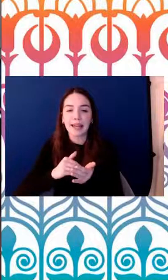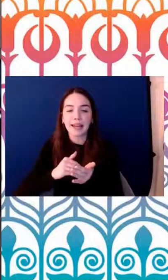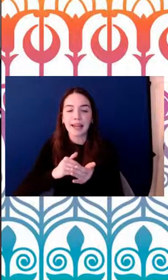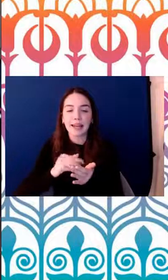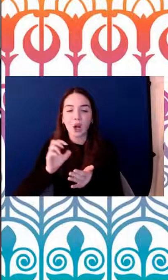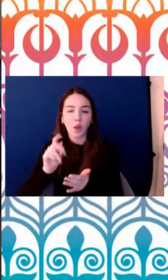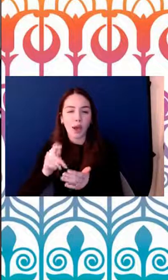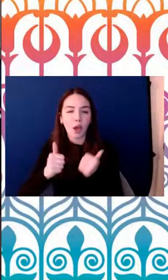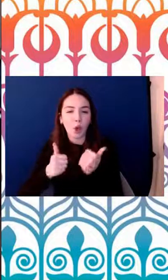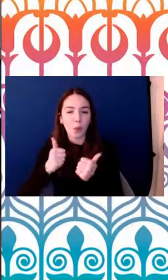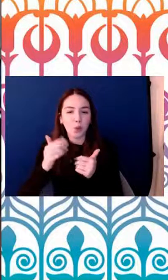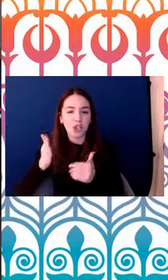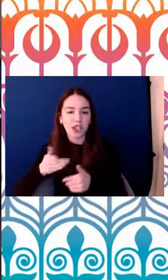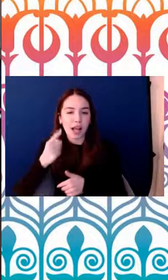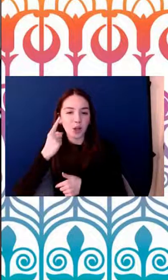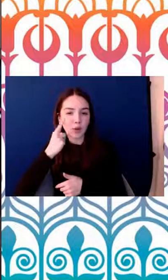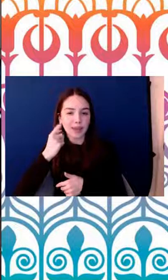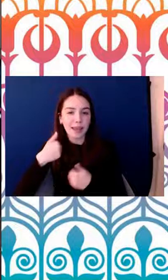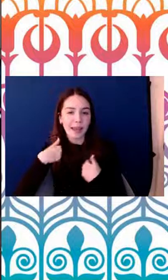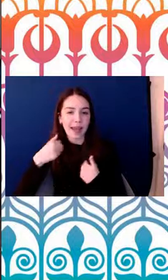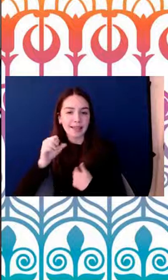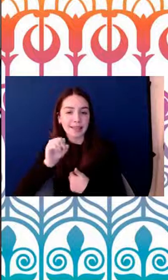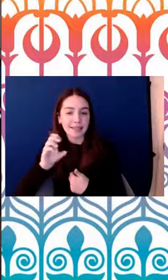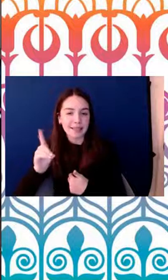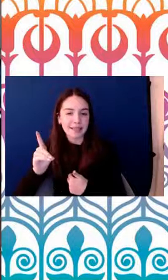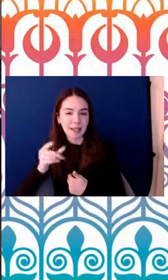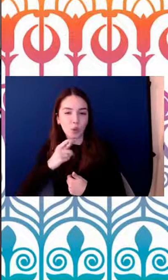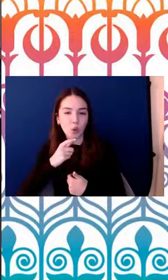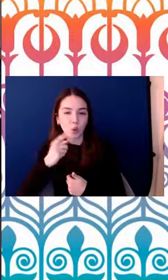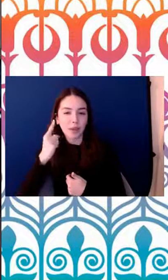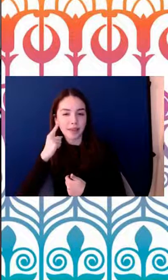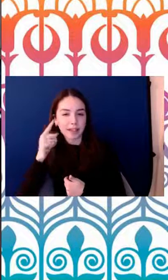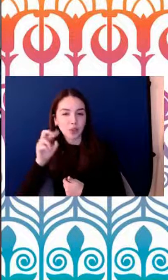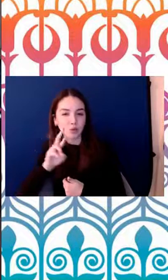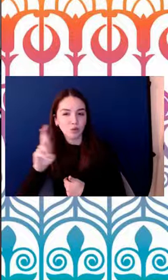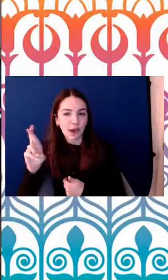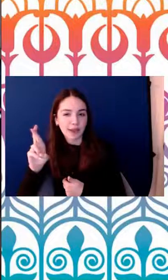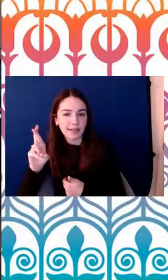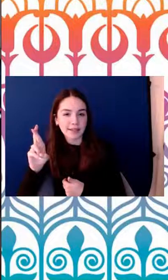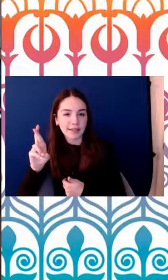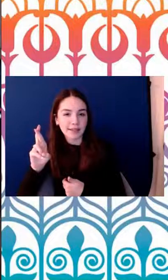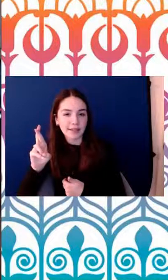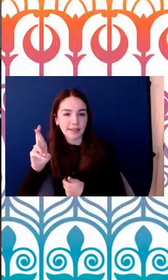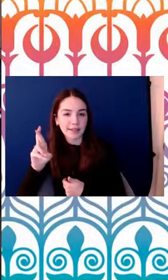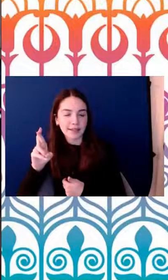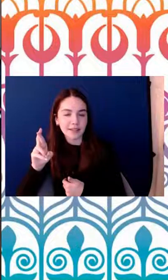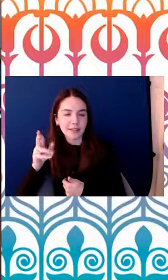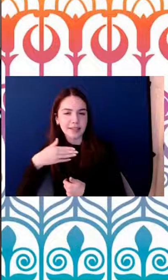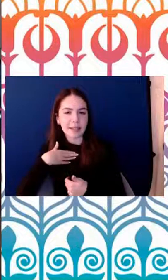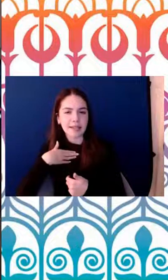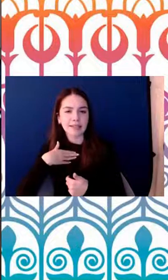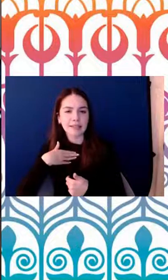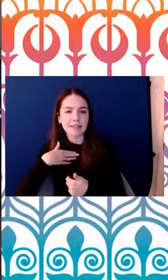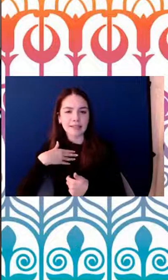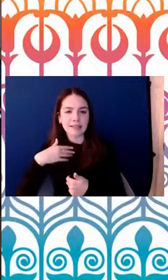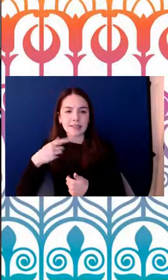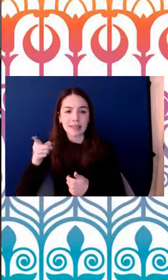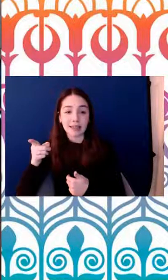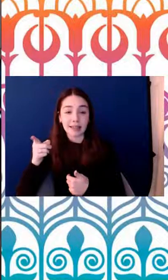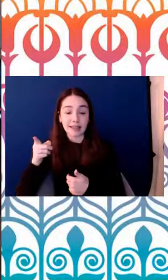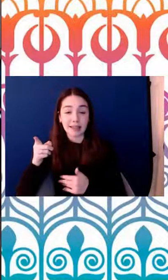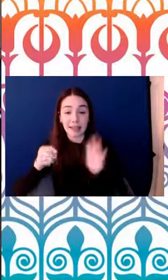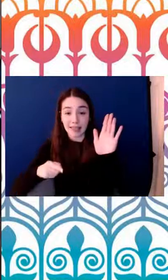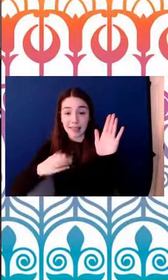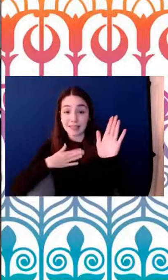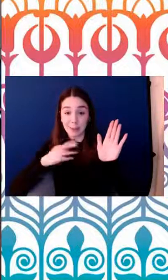Okay, what side do you think it's on? Who says right? Wait, is my right your left? This is my right. Anyway,